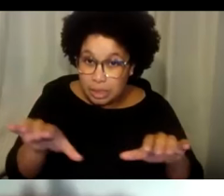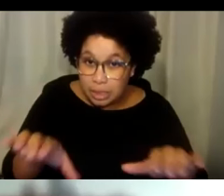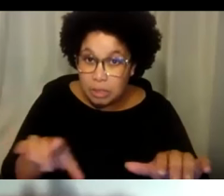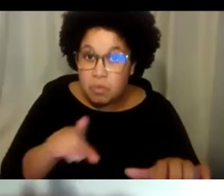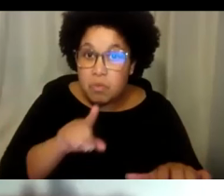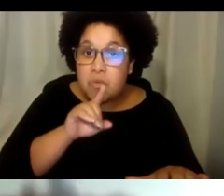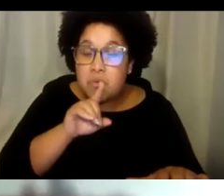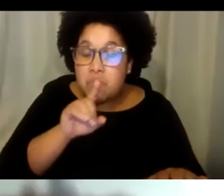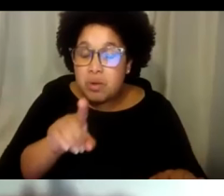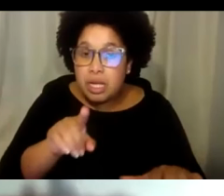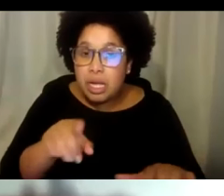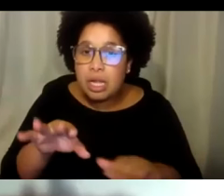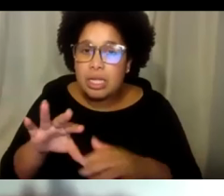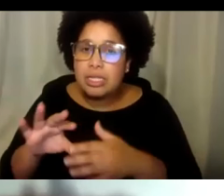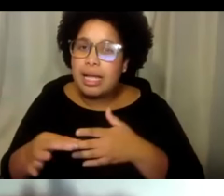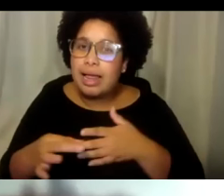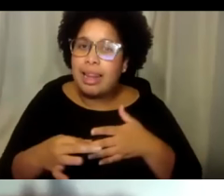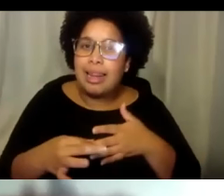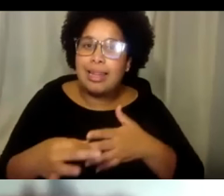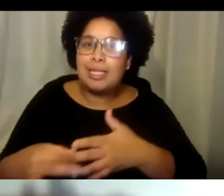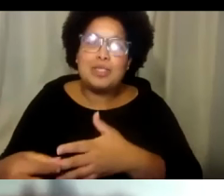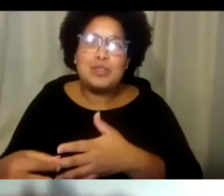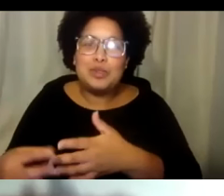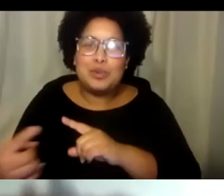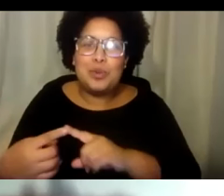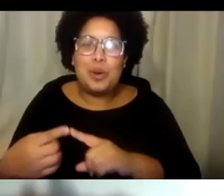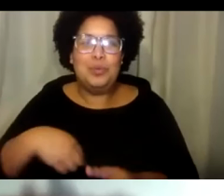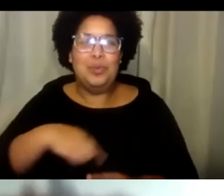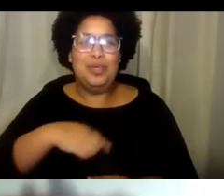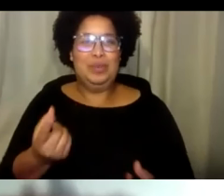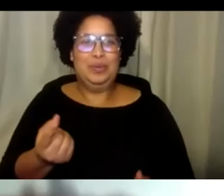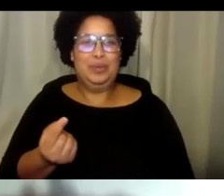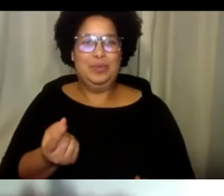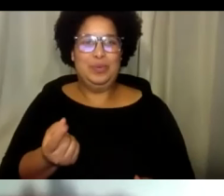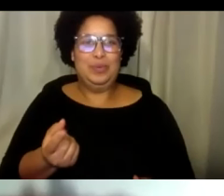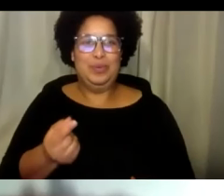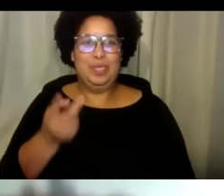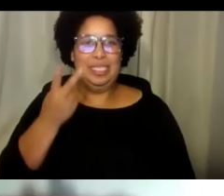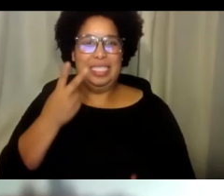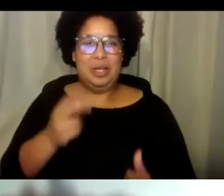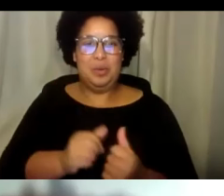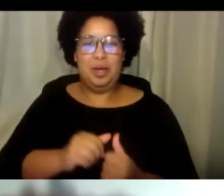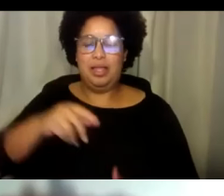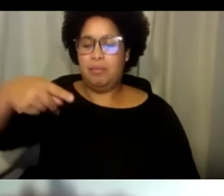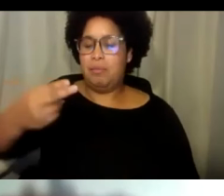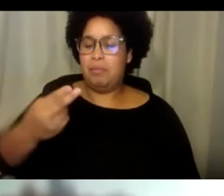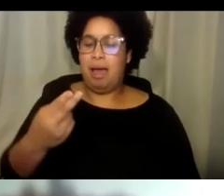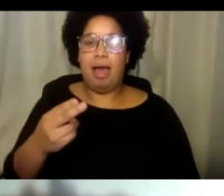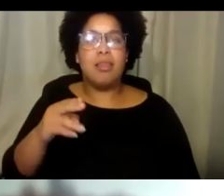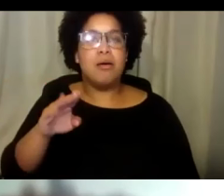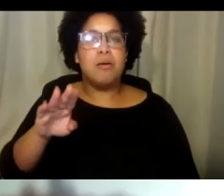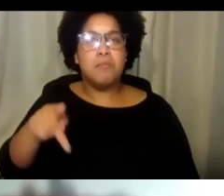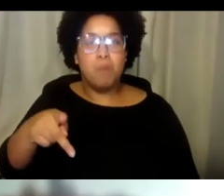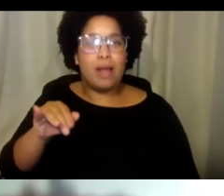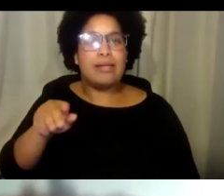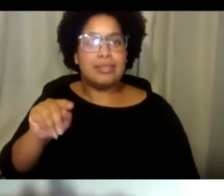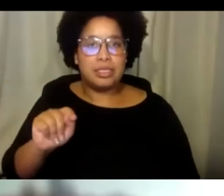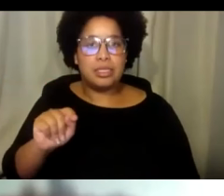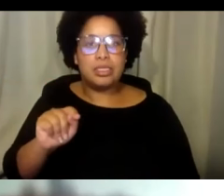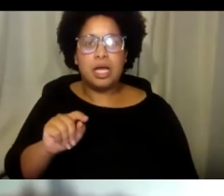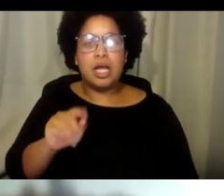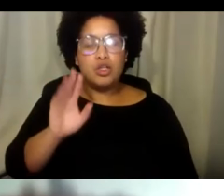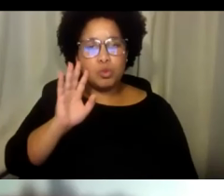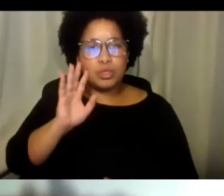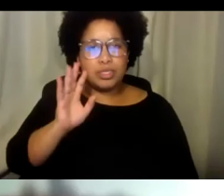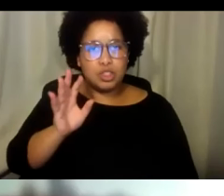segues into what we do. As you saw with PathPoint, they determine with a